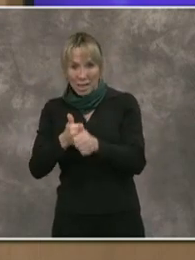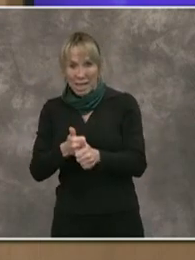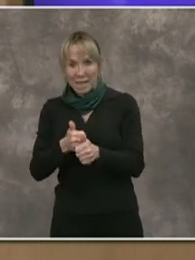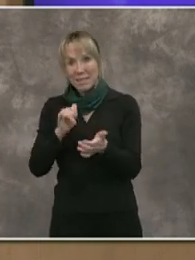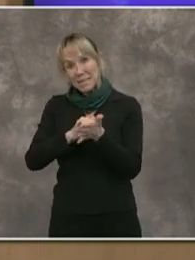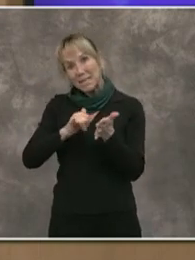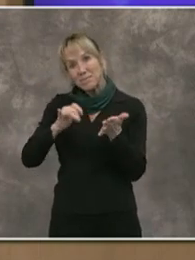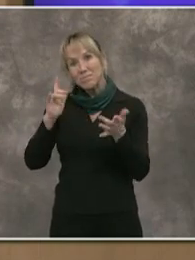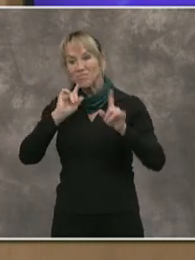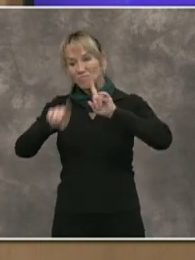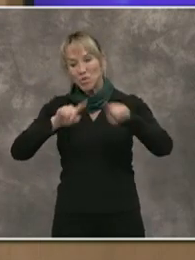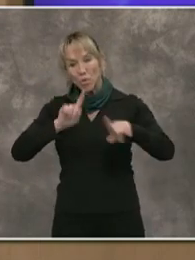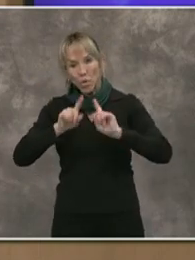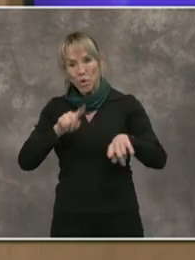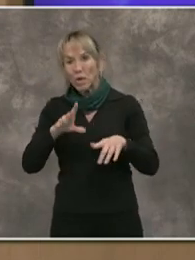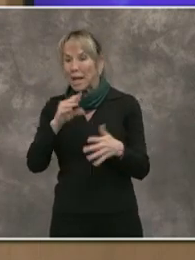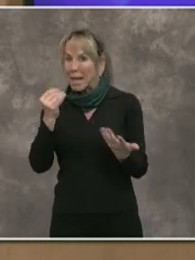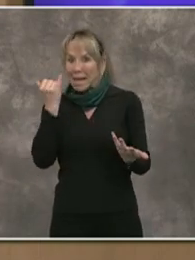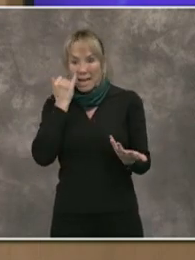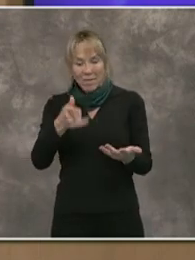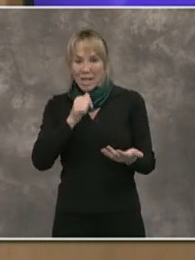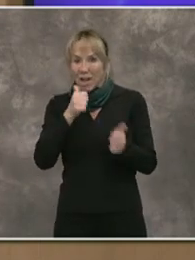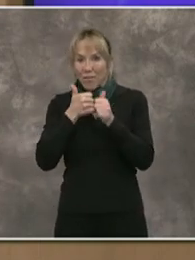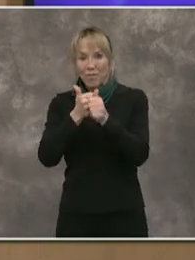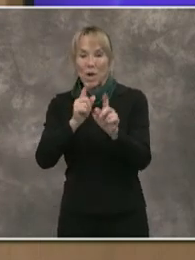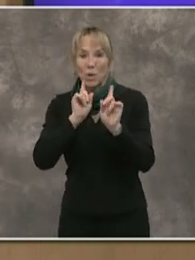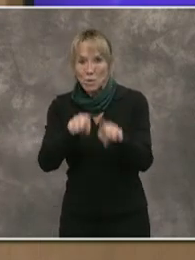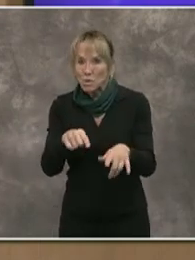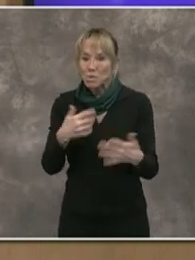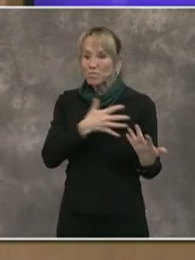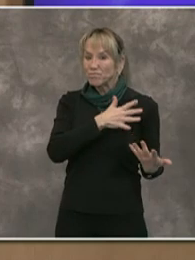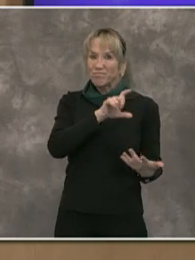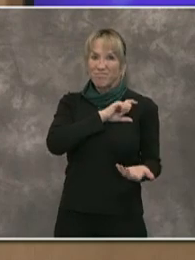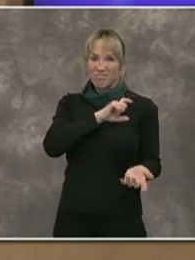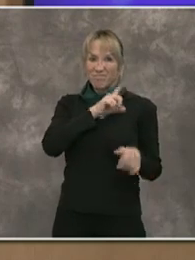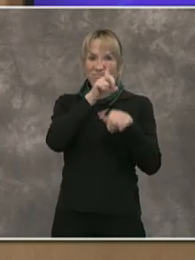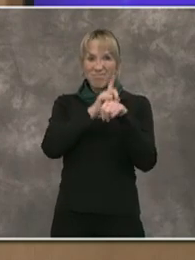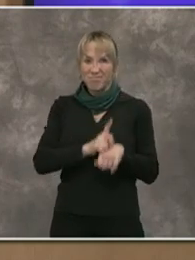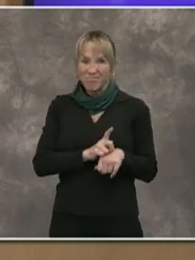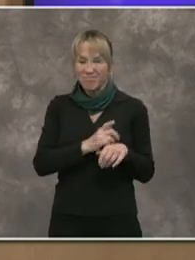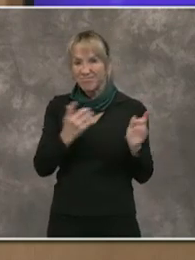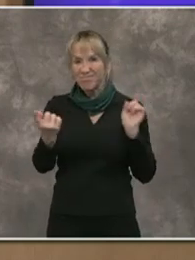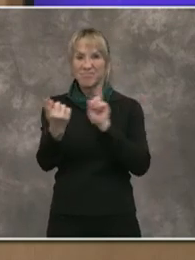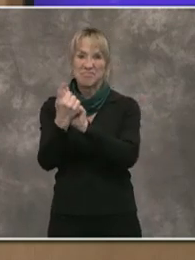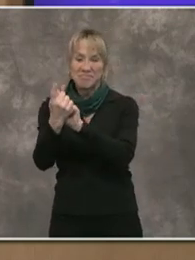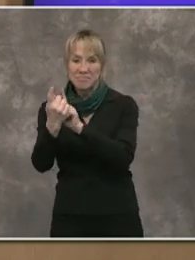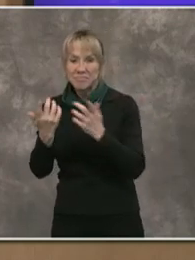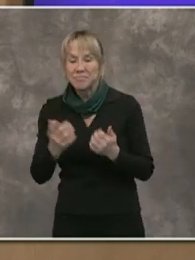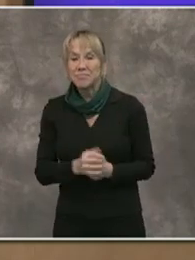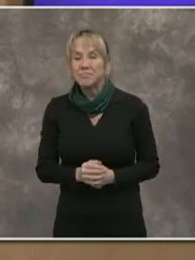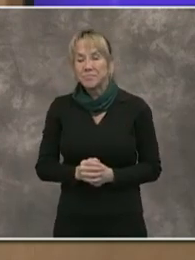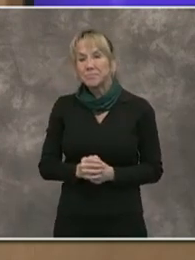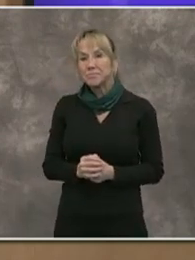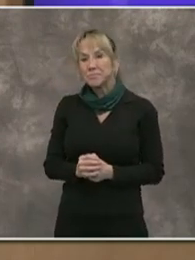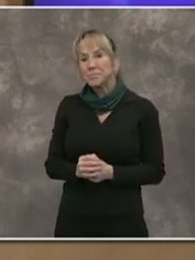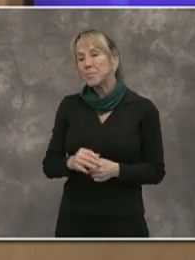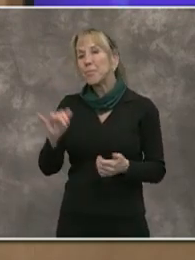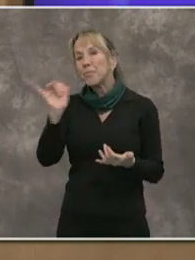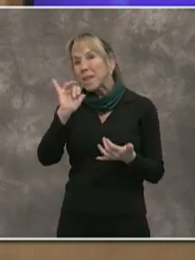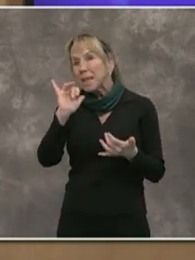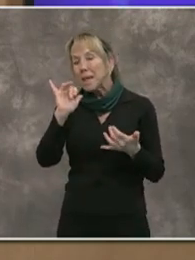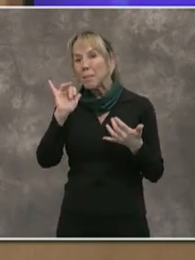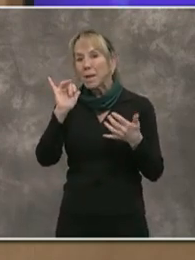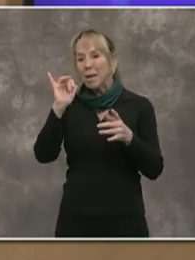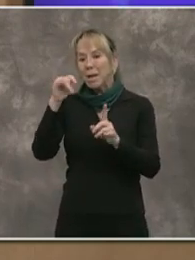their share to provide enforcement to the orders that we know will work and save lives. They also are doing that on top of existing all of